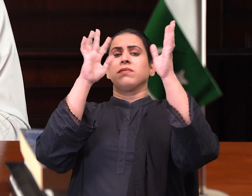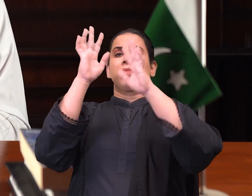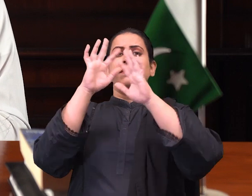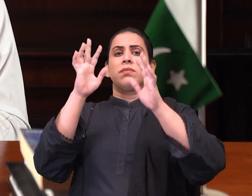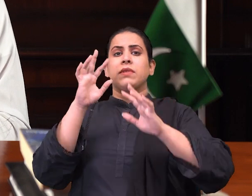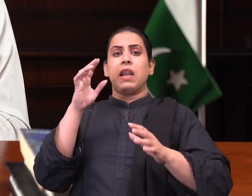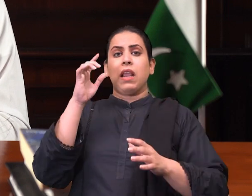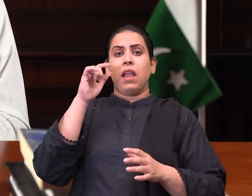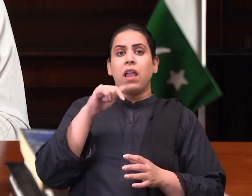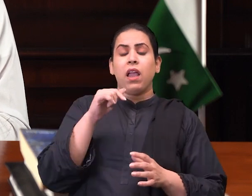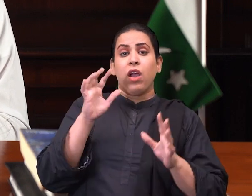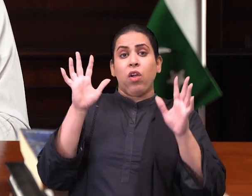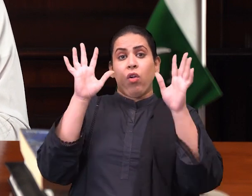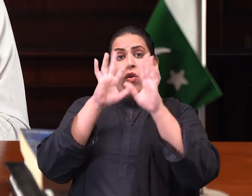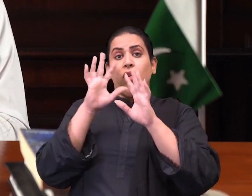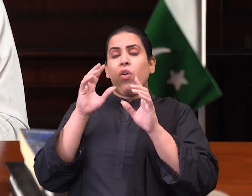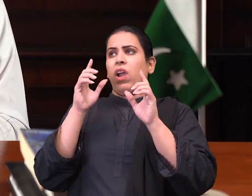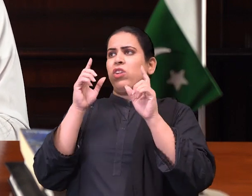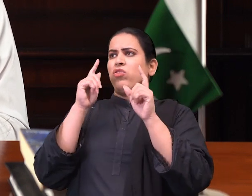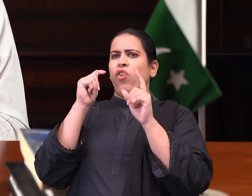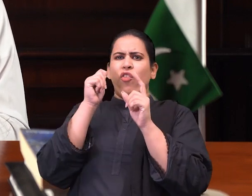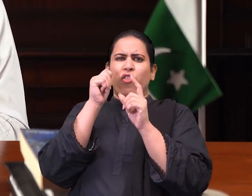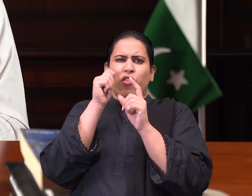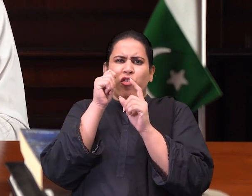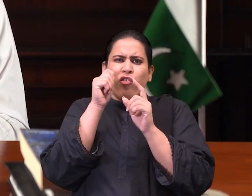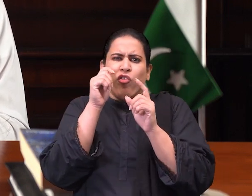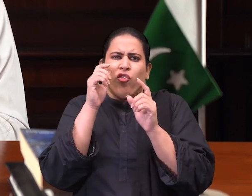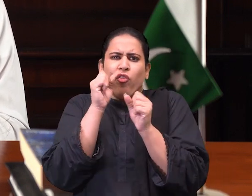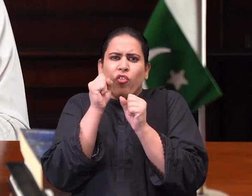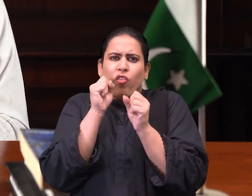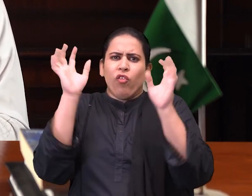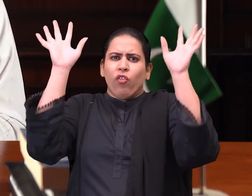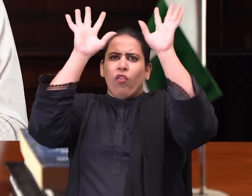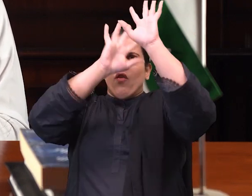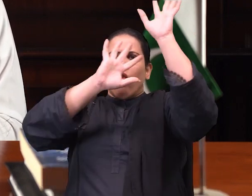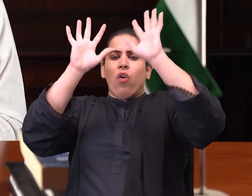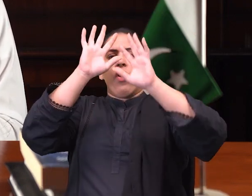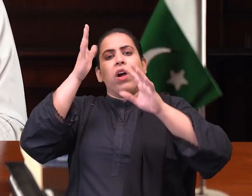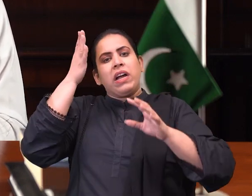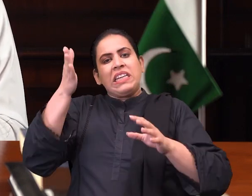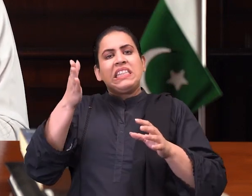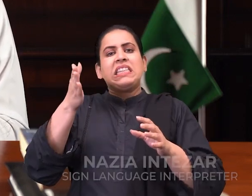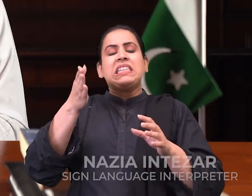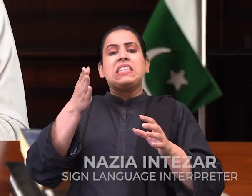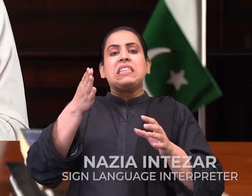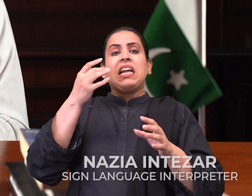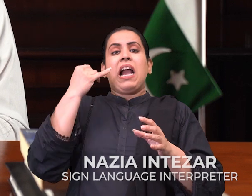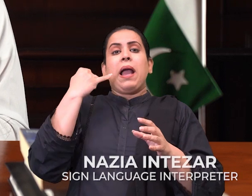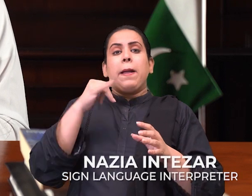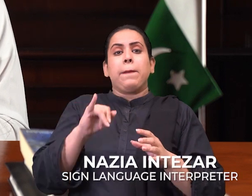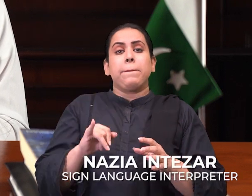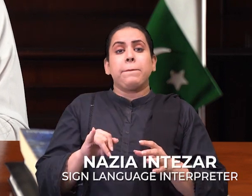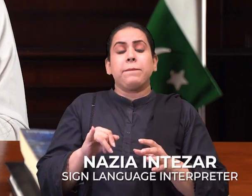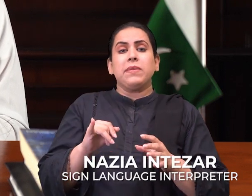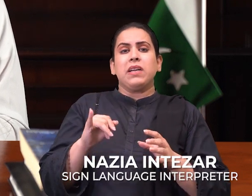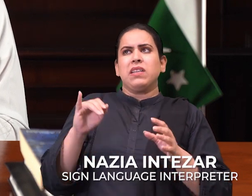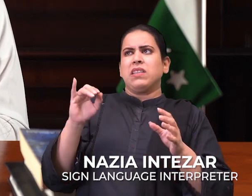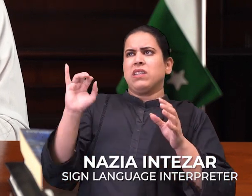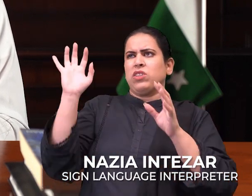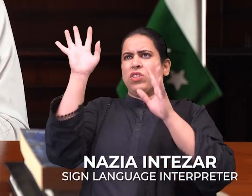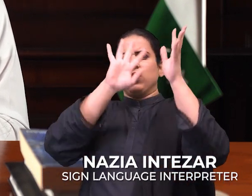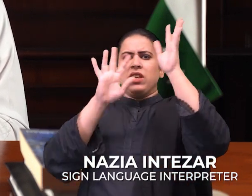Smog, derived from the words smoke and fog, is a form of air pollution that results